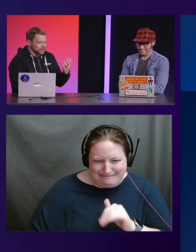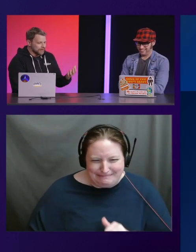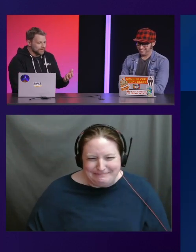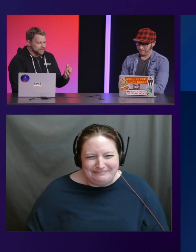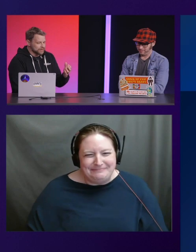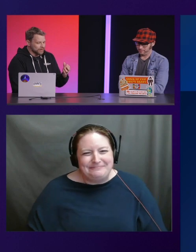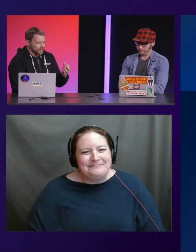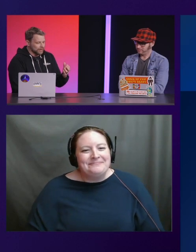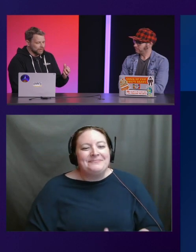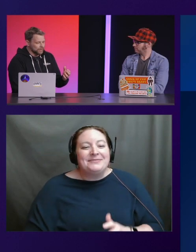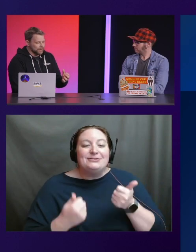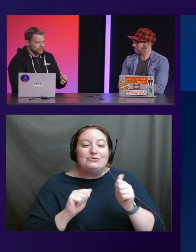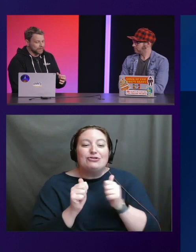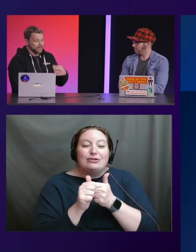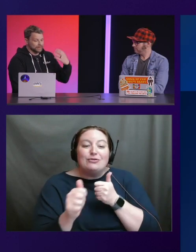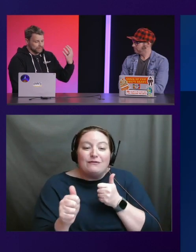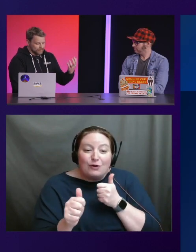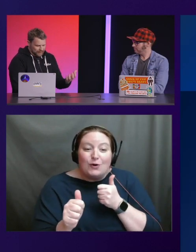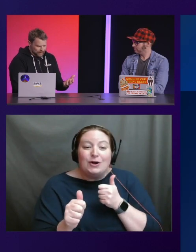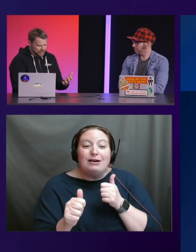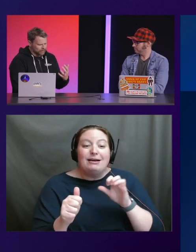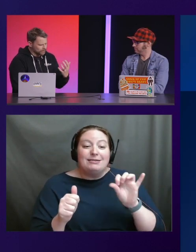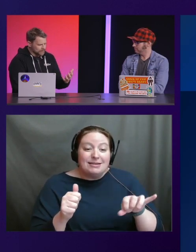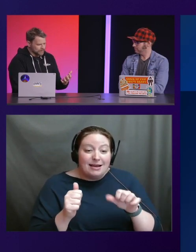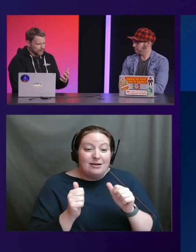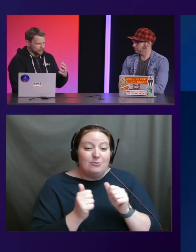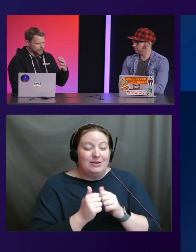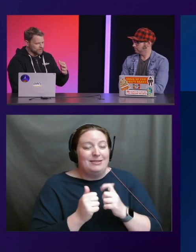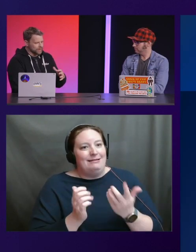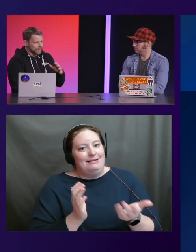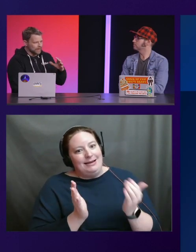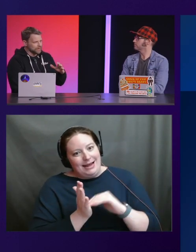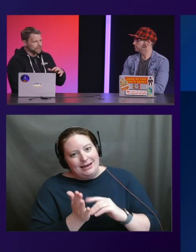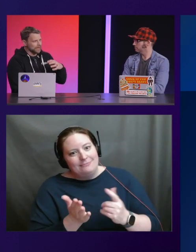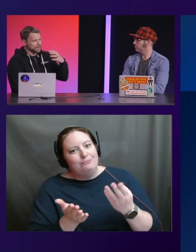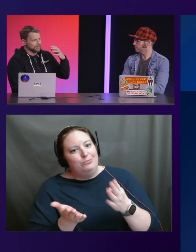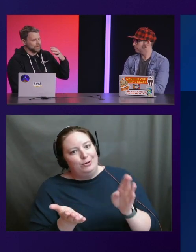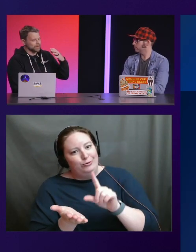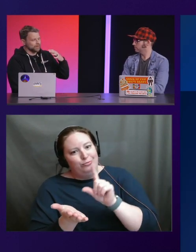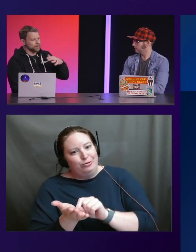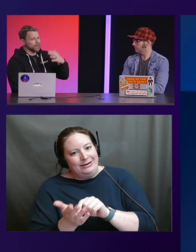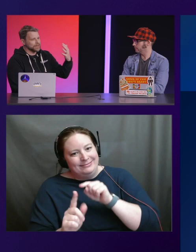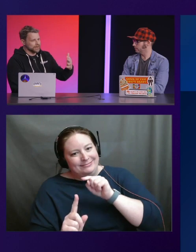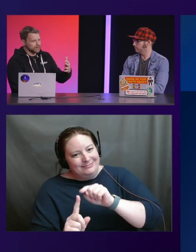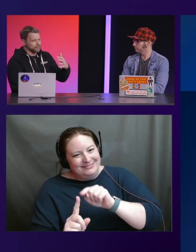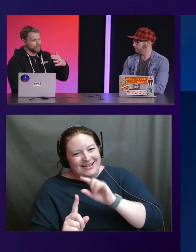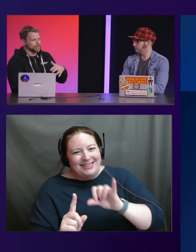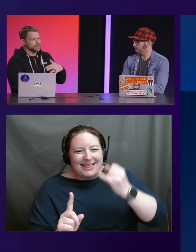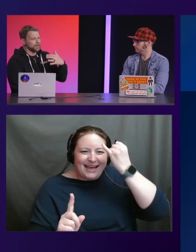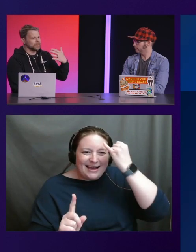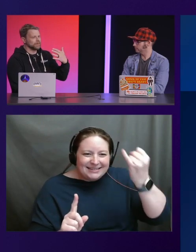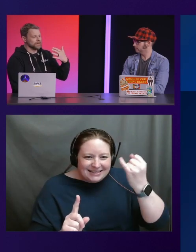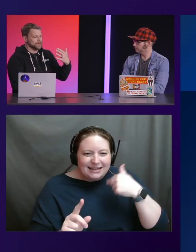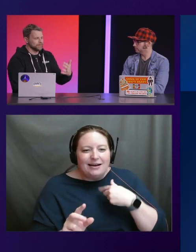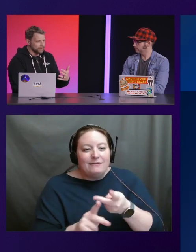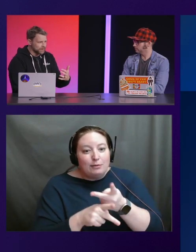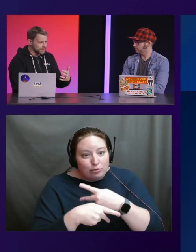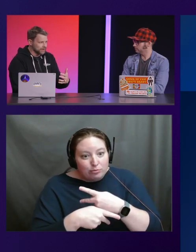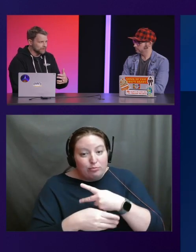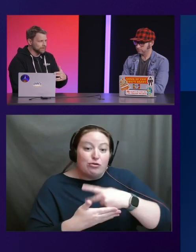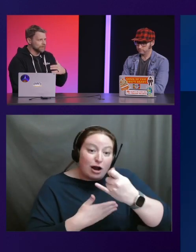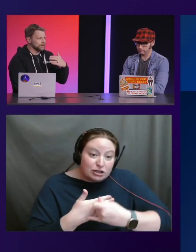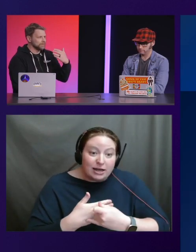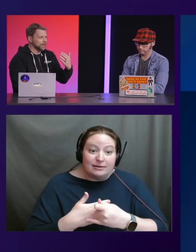avoid a lot of this again, I go back to blueprints a lot, but it's really about having this idea of a project that pulls all of this